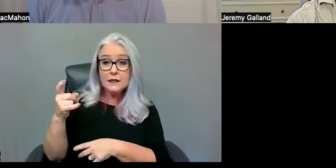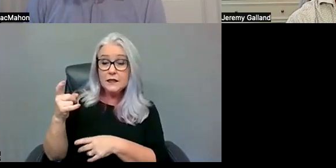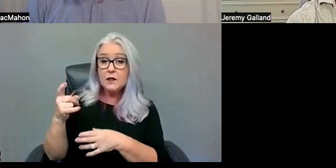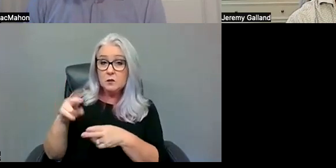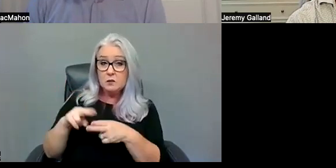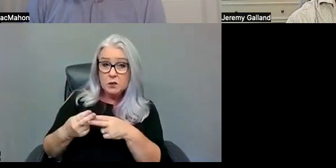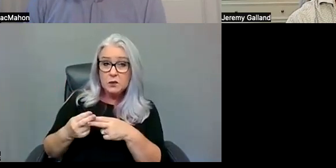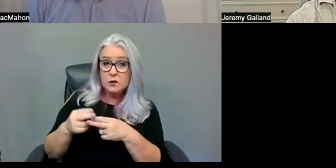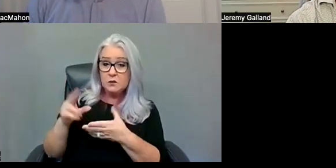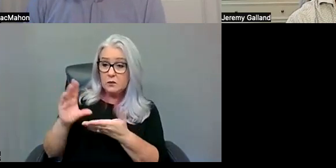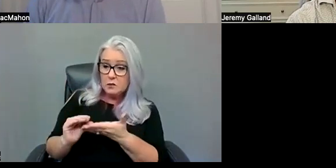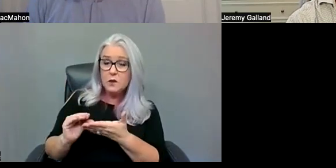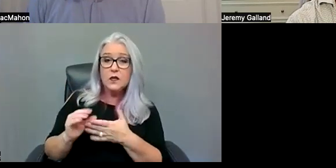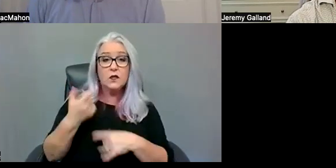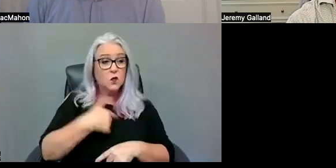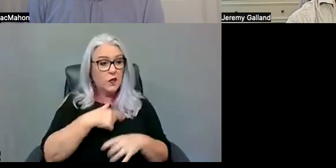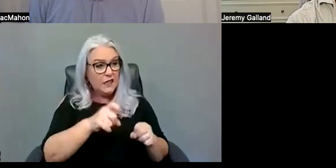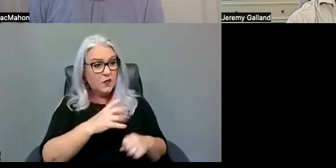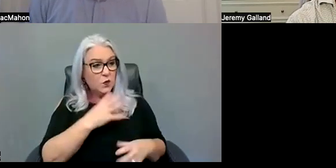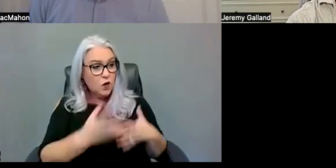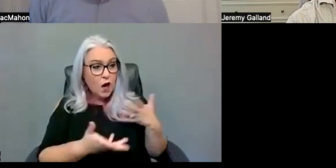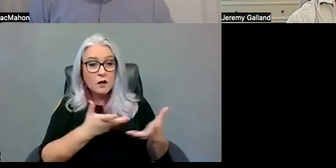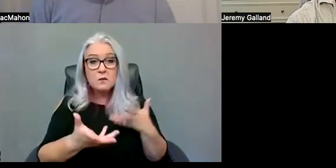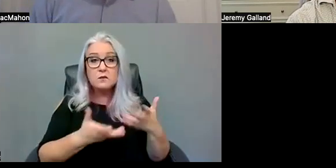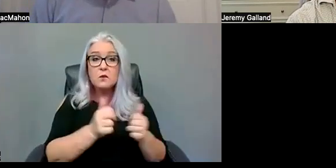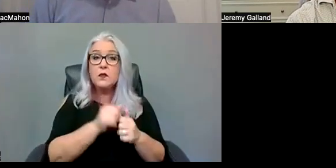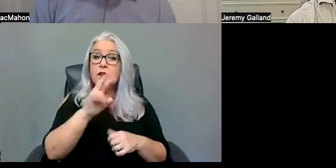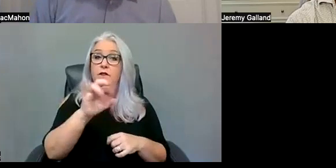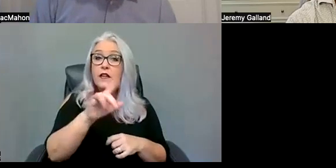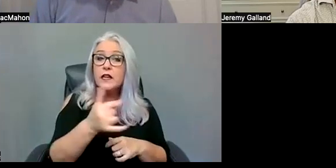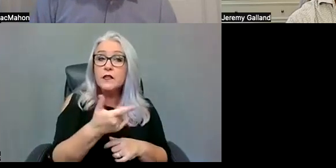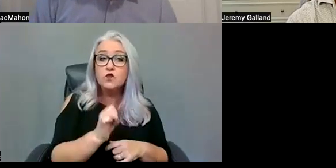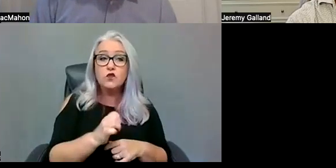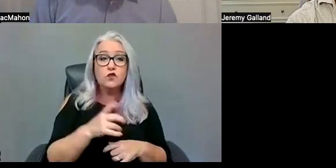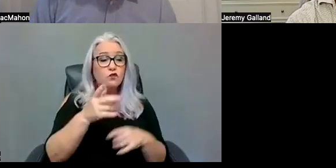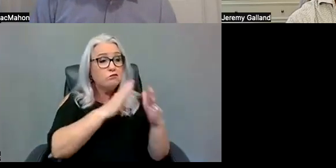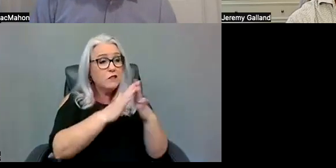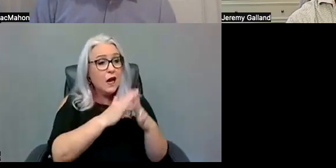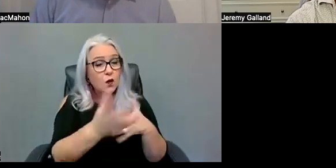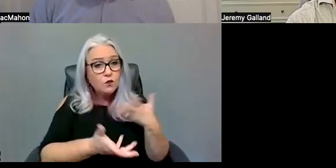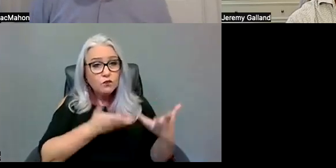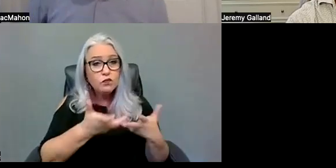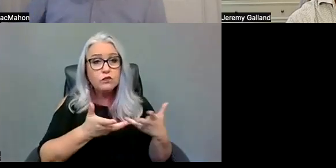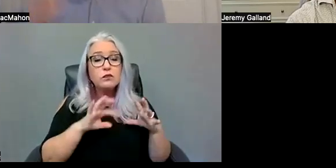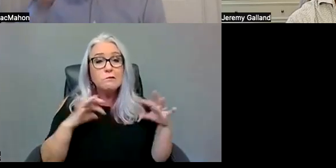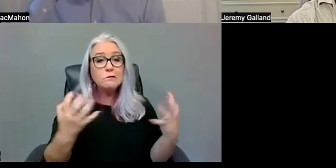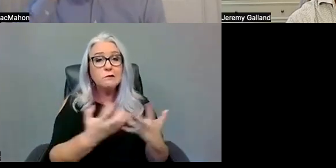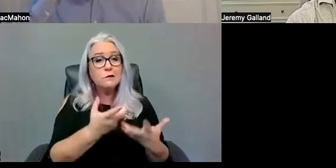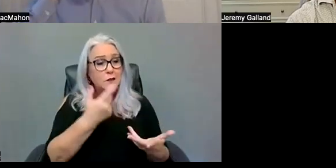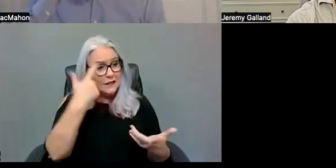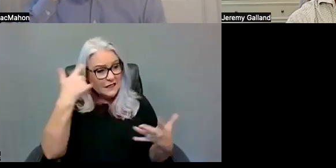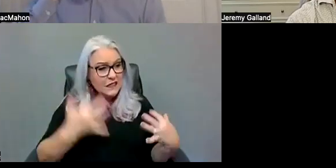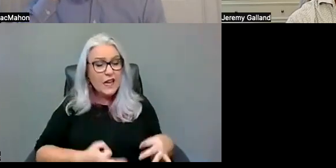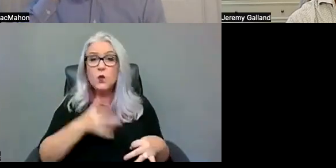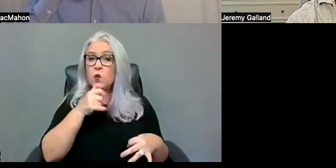the town, the village, and see how it plays out and who takes what role and what